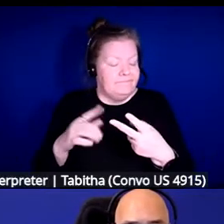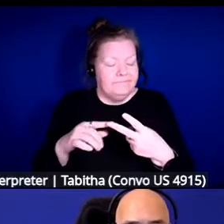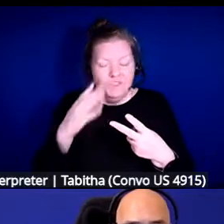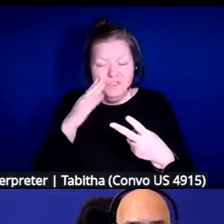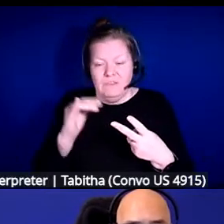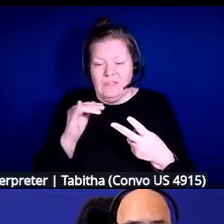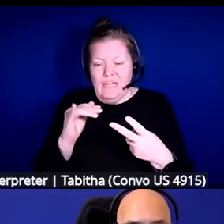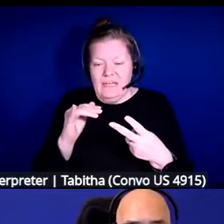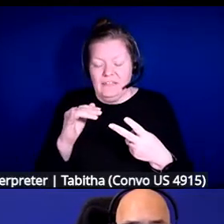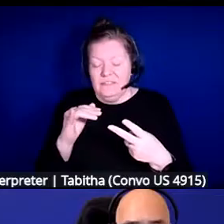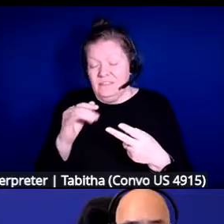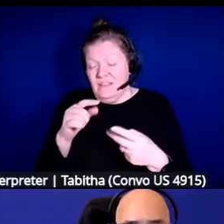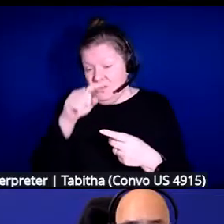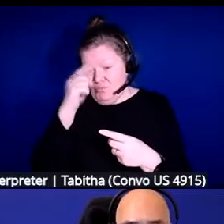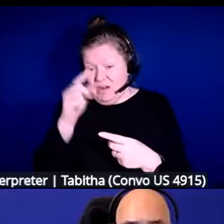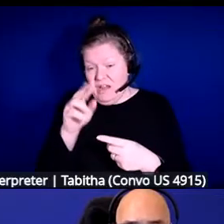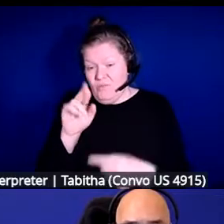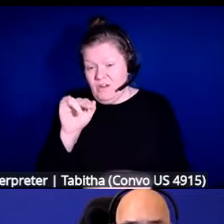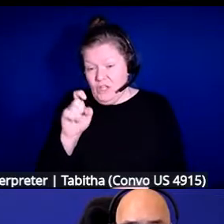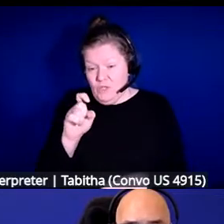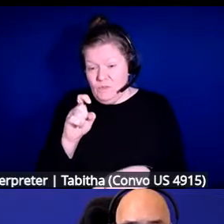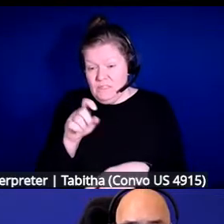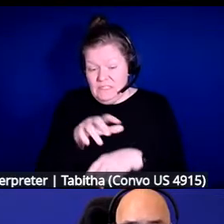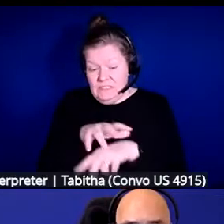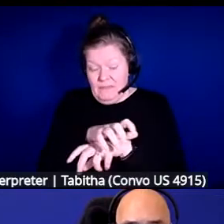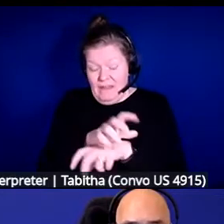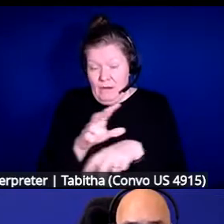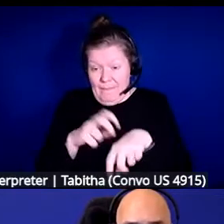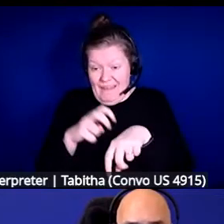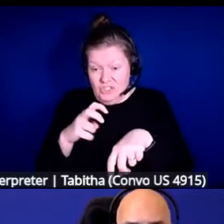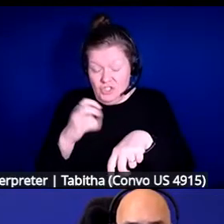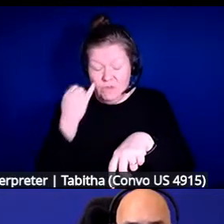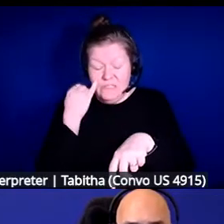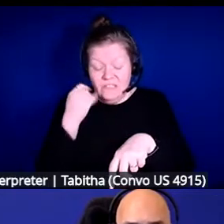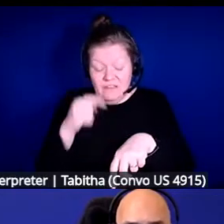like a brown recluse spider bite or bite you, if you will Ugh. put